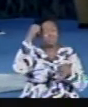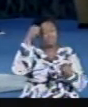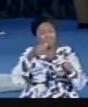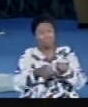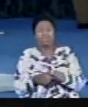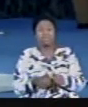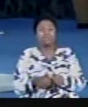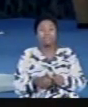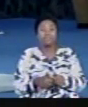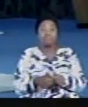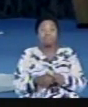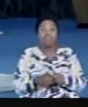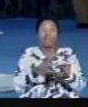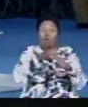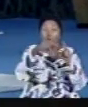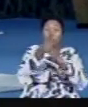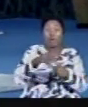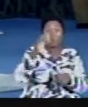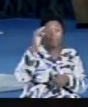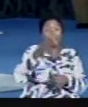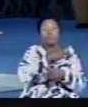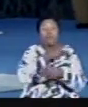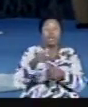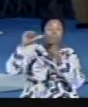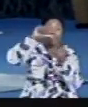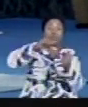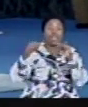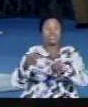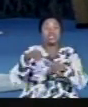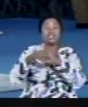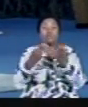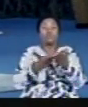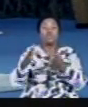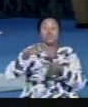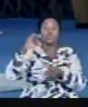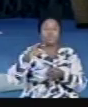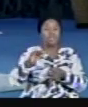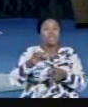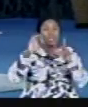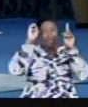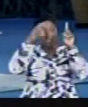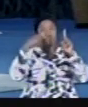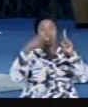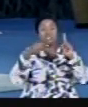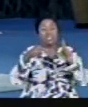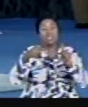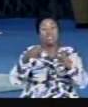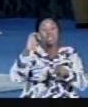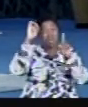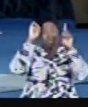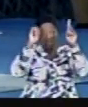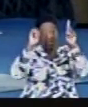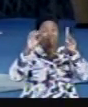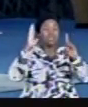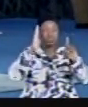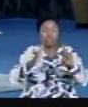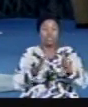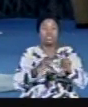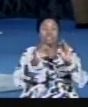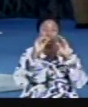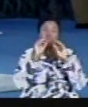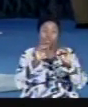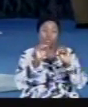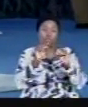When you are baptized in the Holy Ghost, it says, he shall teach you all